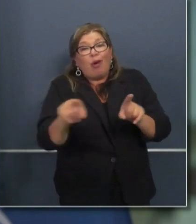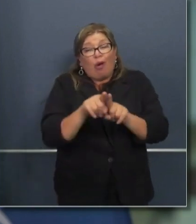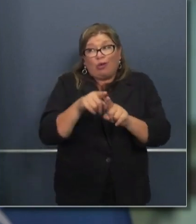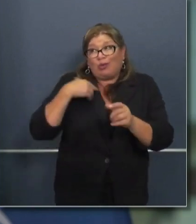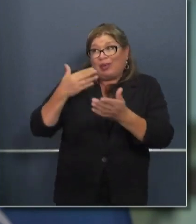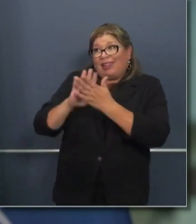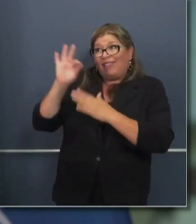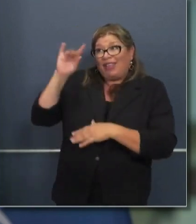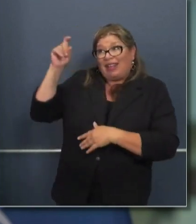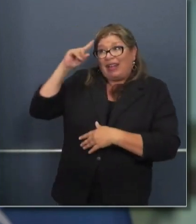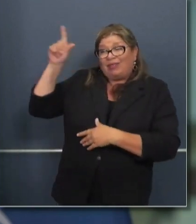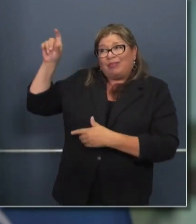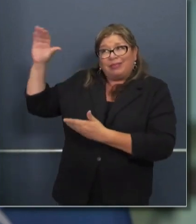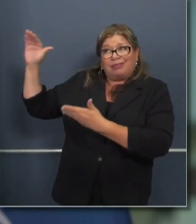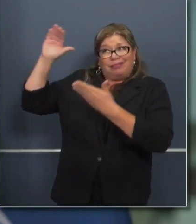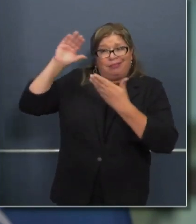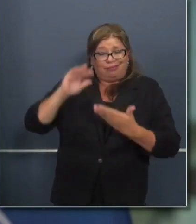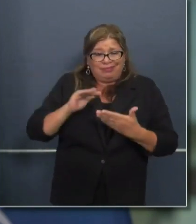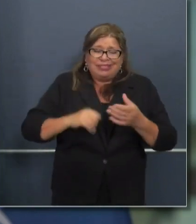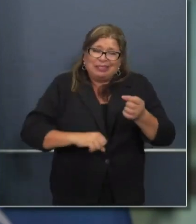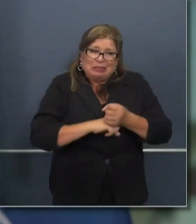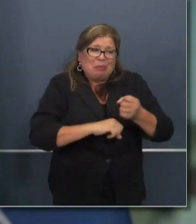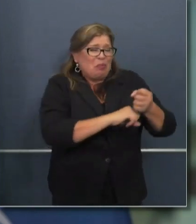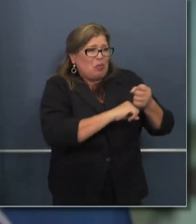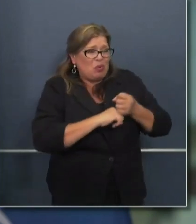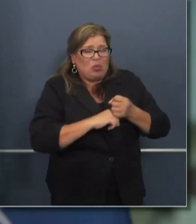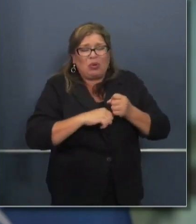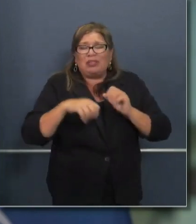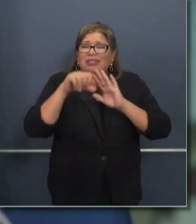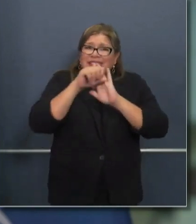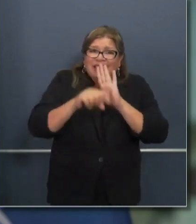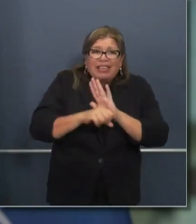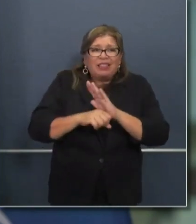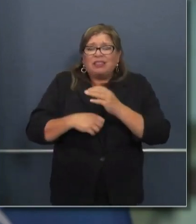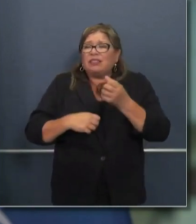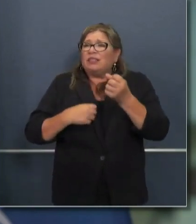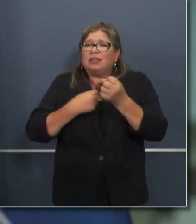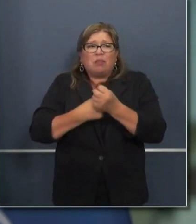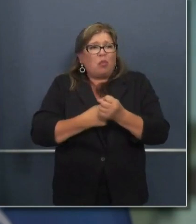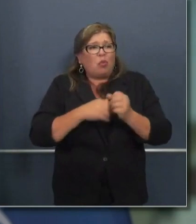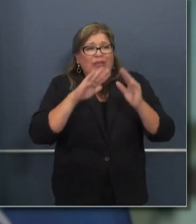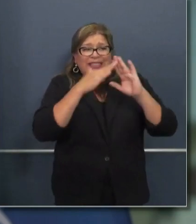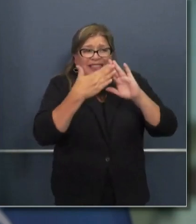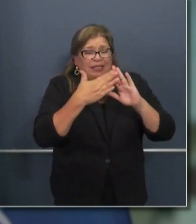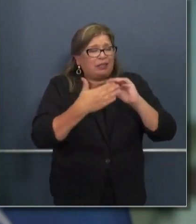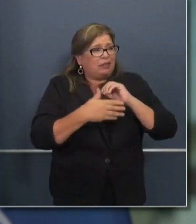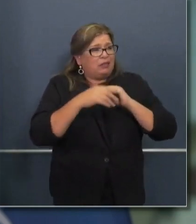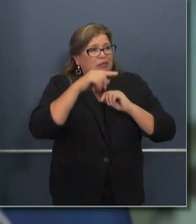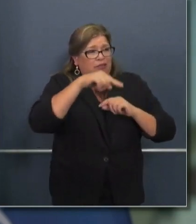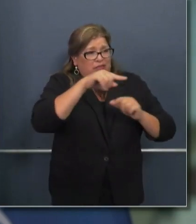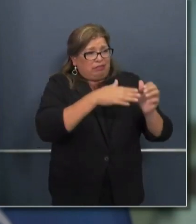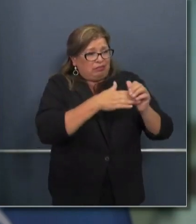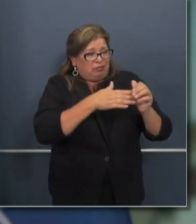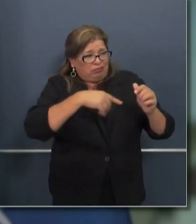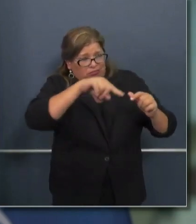support municipalities, large and small, states, large and small, to help support us through this unprecedented period